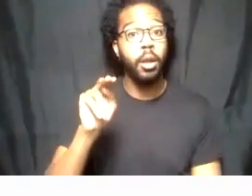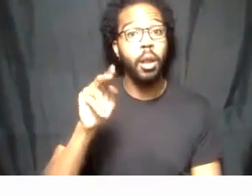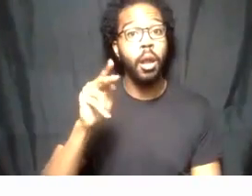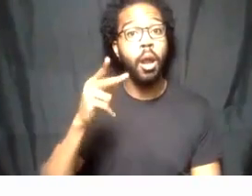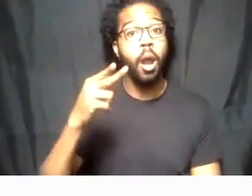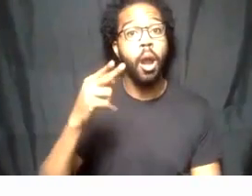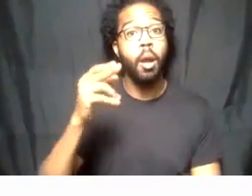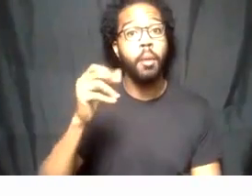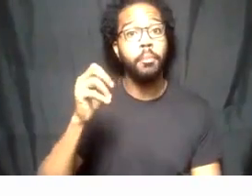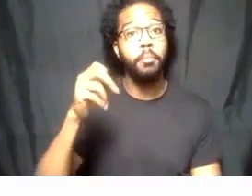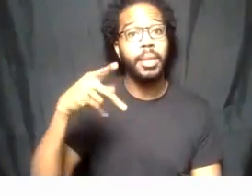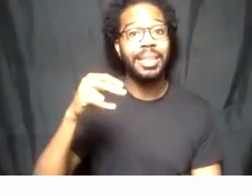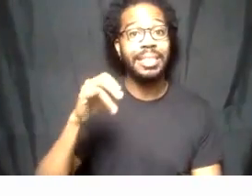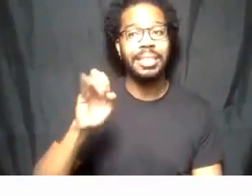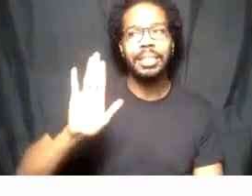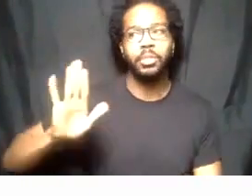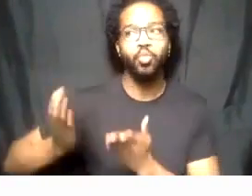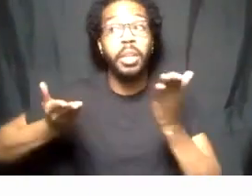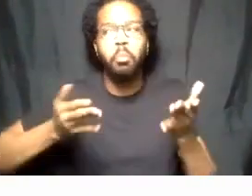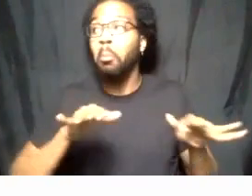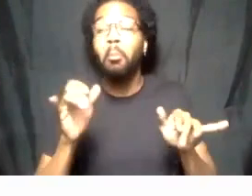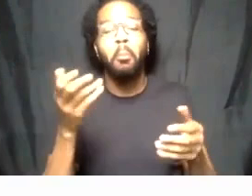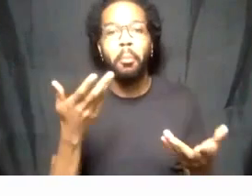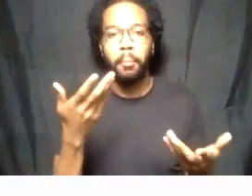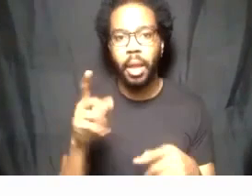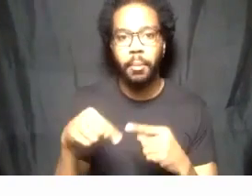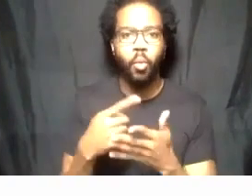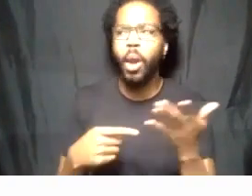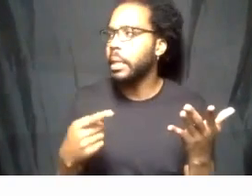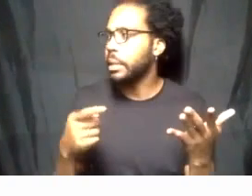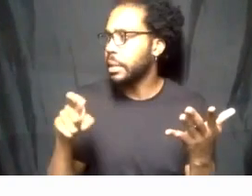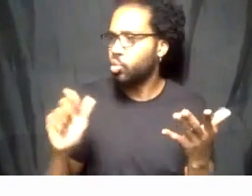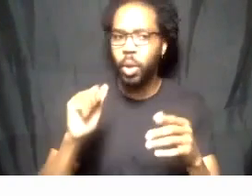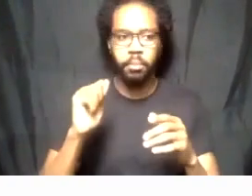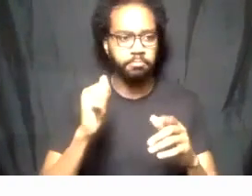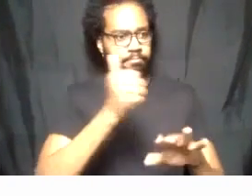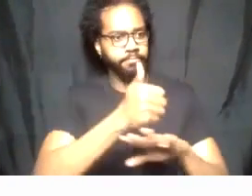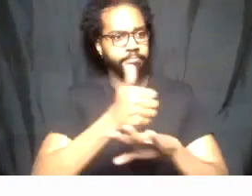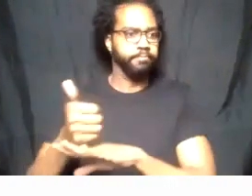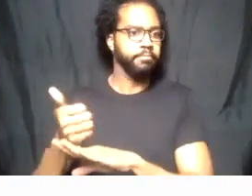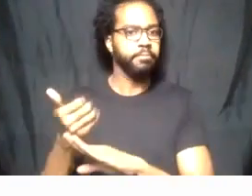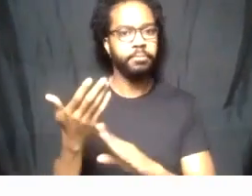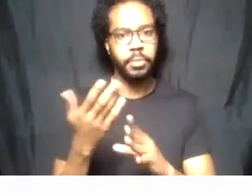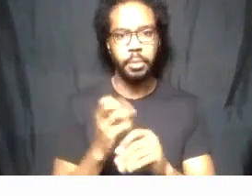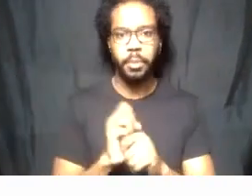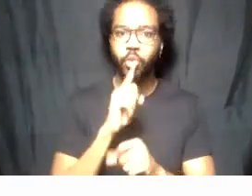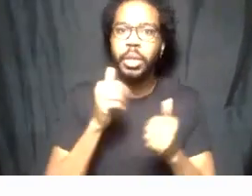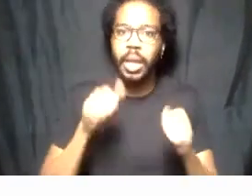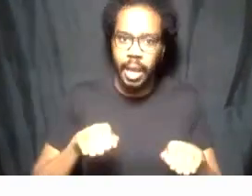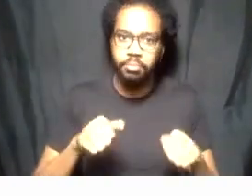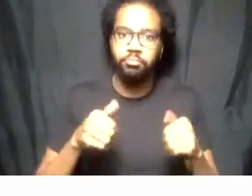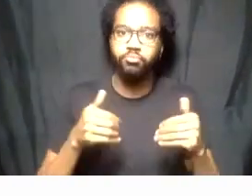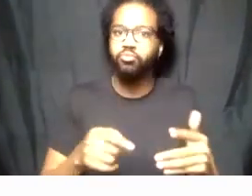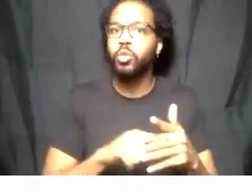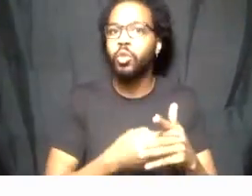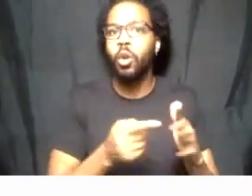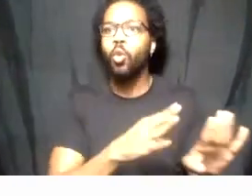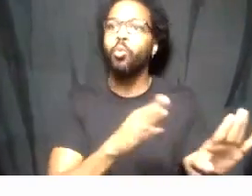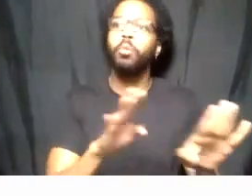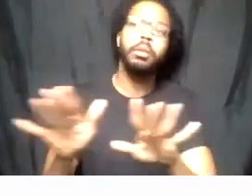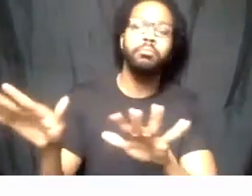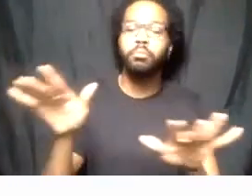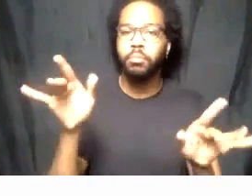recommendations about what factors need to be in place in order to begin the